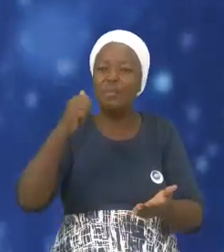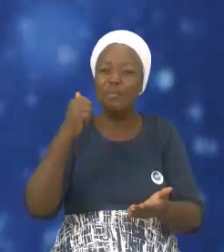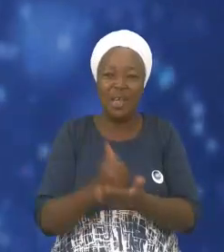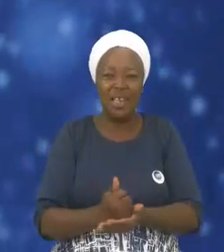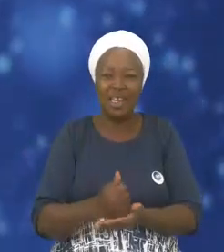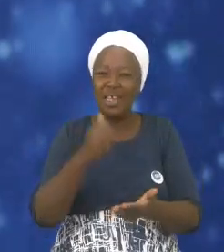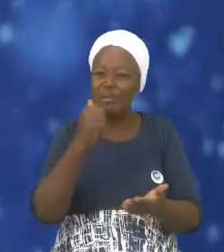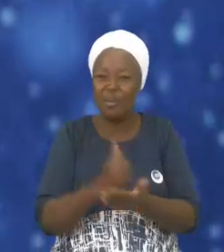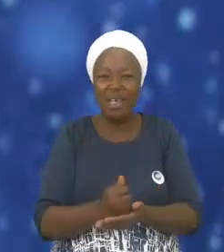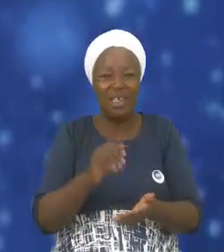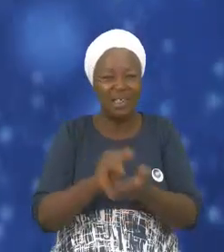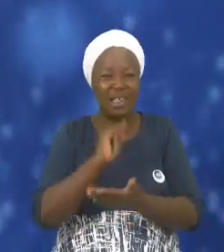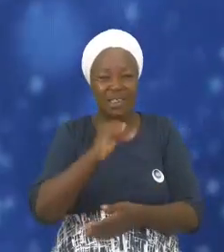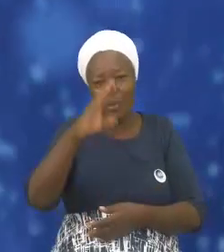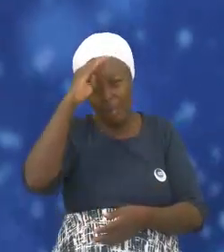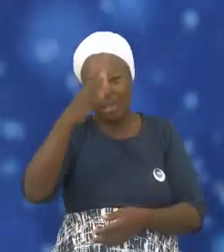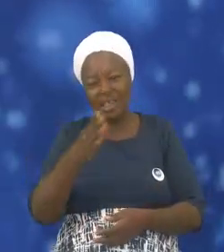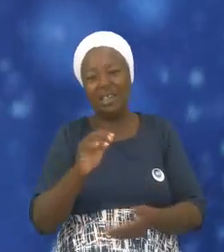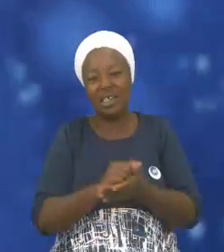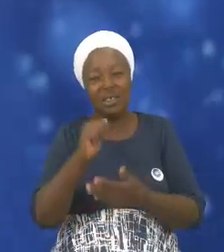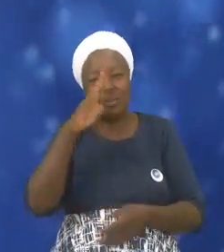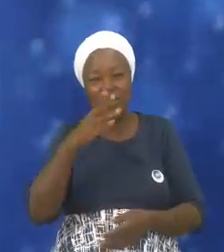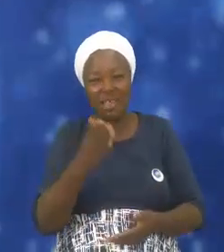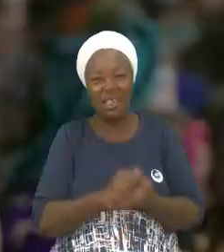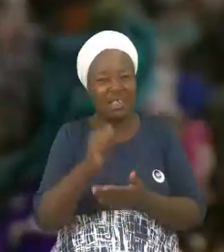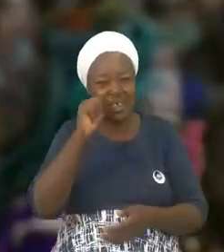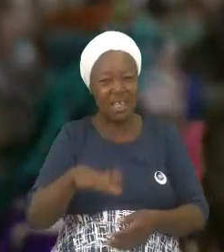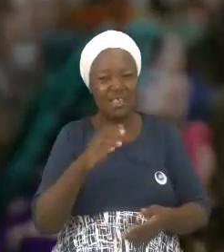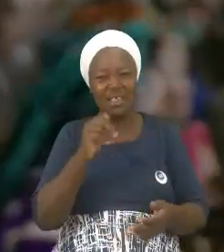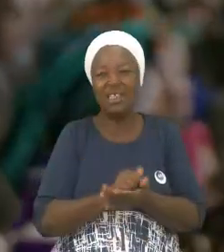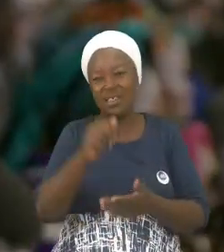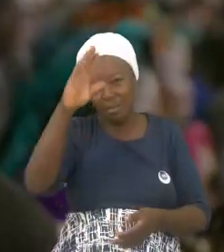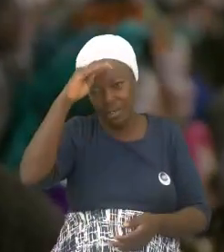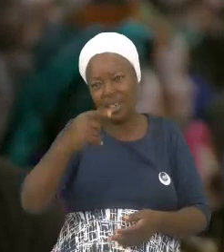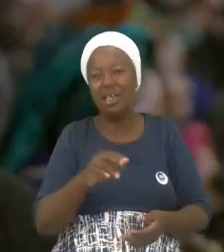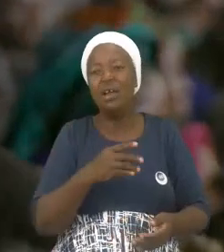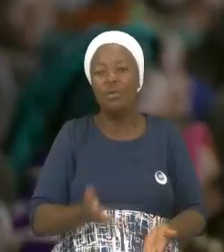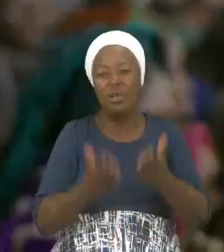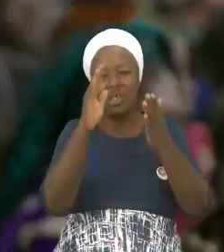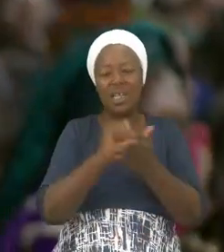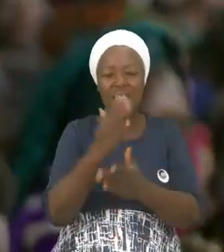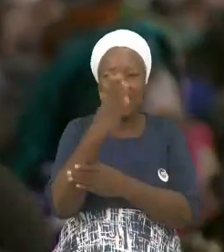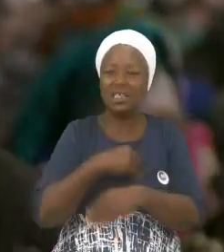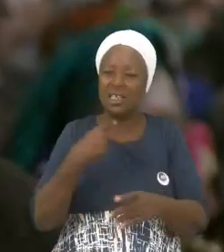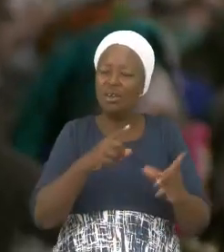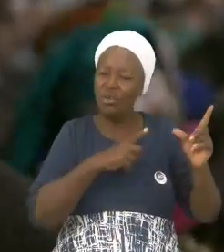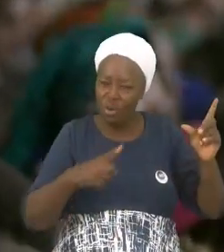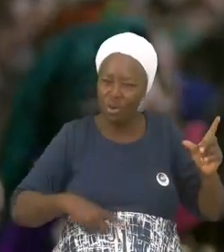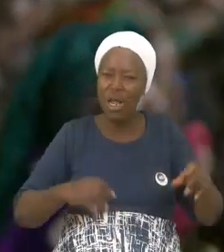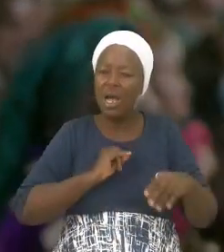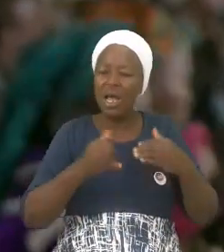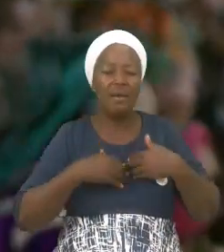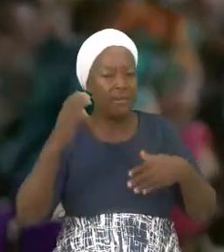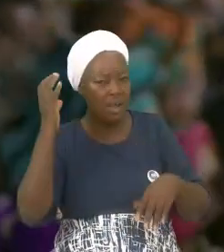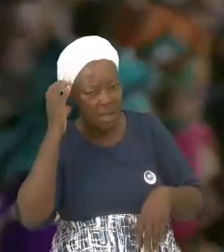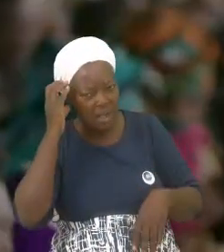That's the man there, that's the woman there, that's the boy, that's the girl there. Raise up that hand and say, Lord, I've heard,